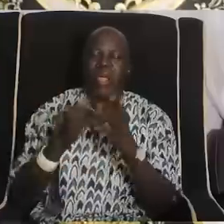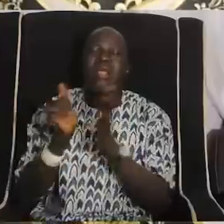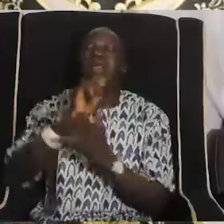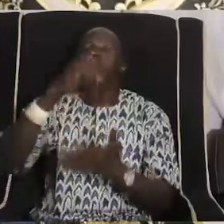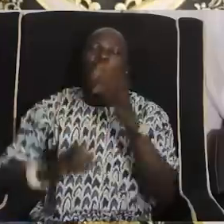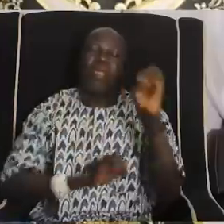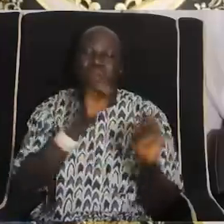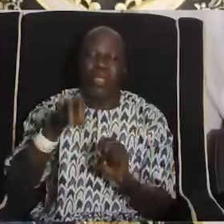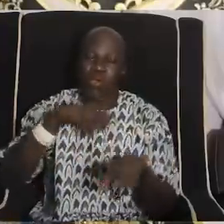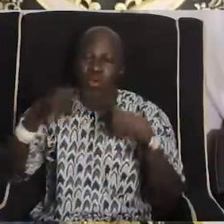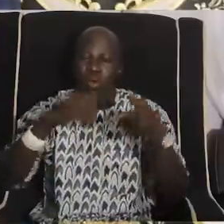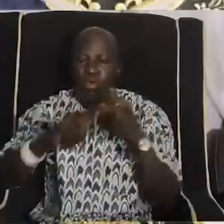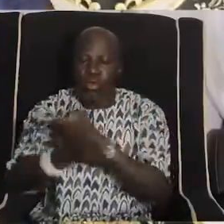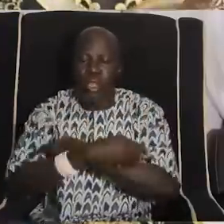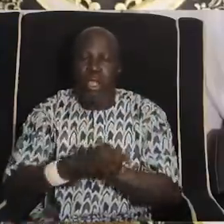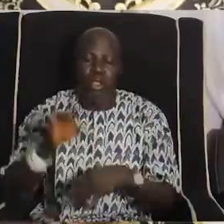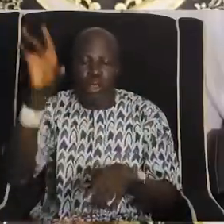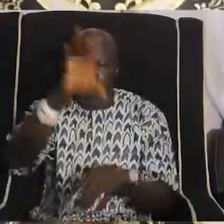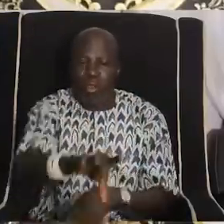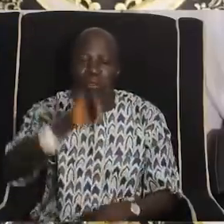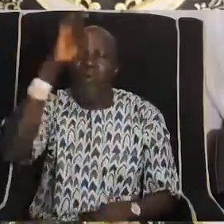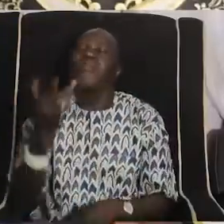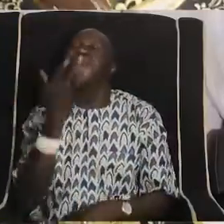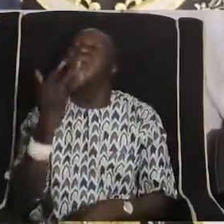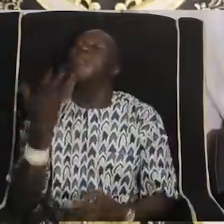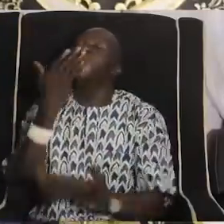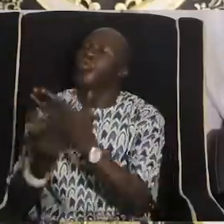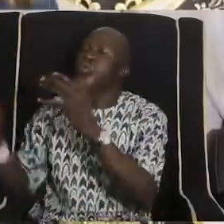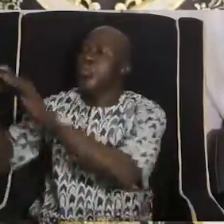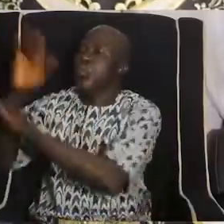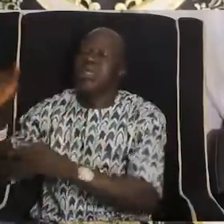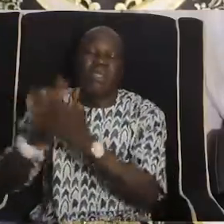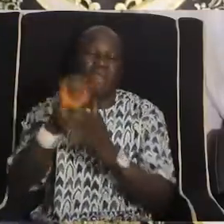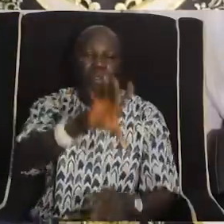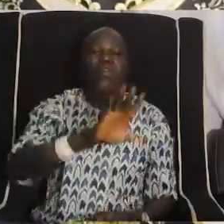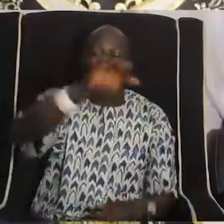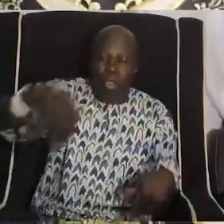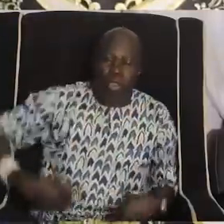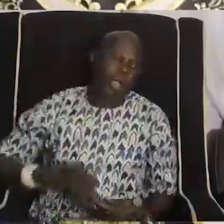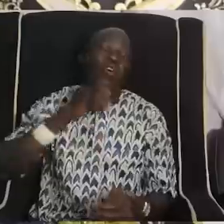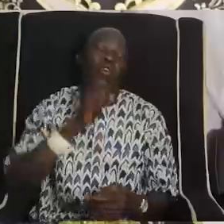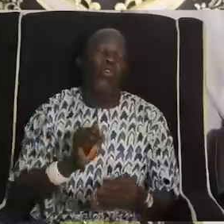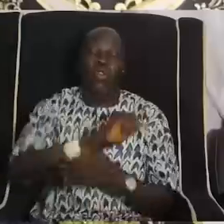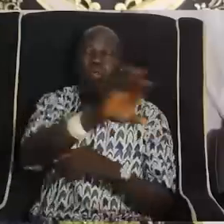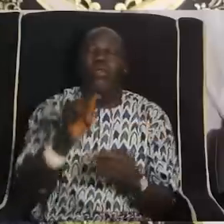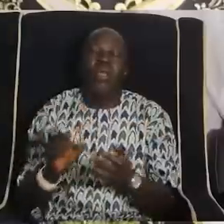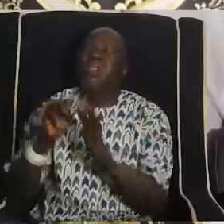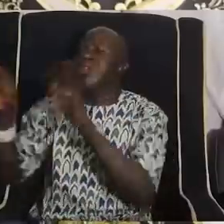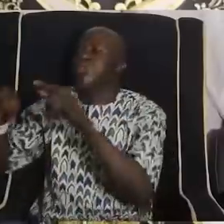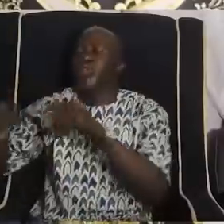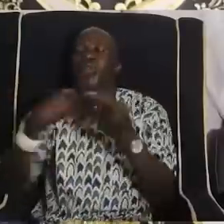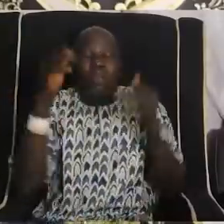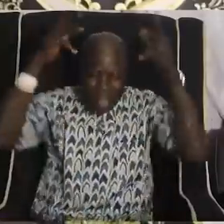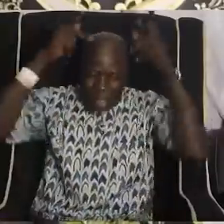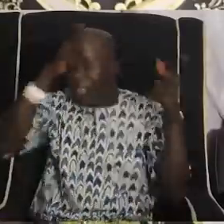of Jesus. Young and old and adult, politician, king, honorable, white, white, white, white, white, white, white, white, white, white,